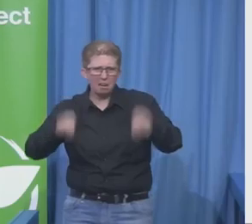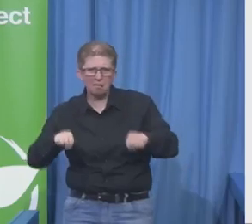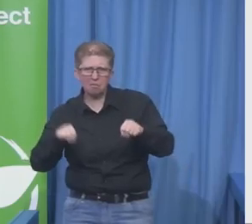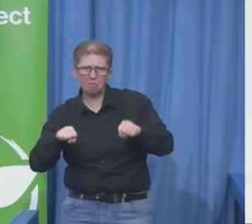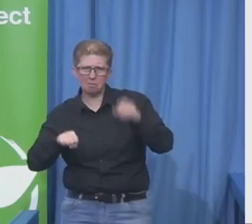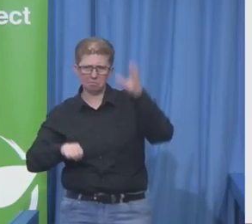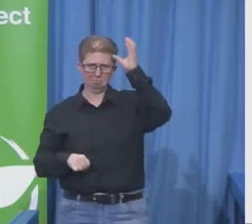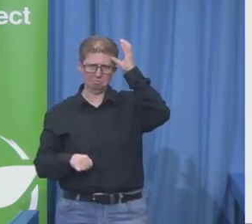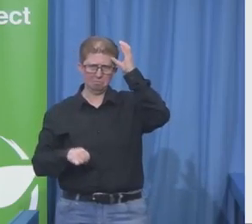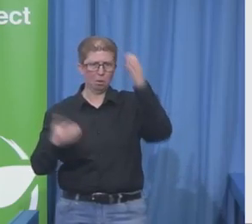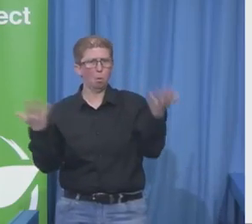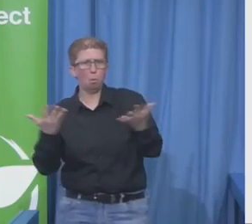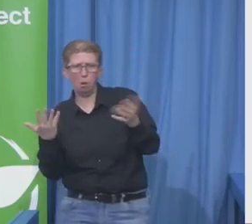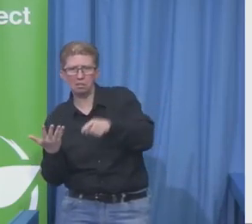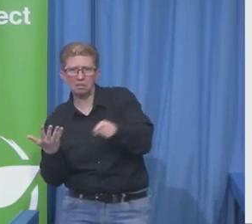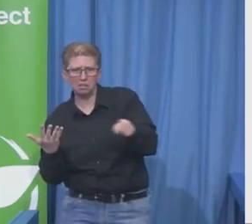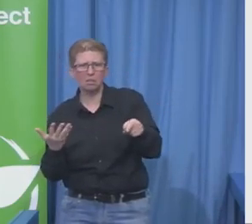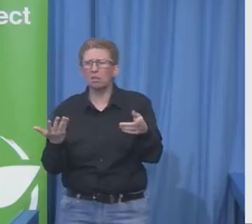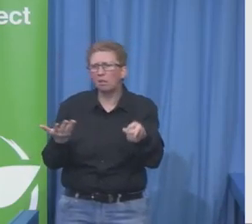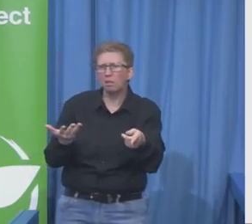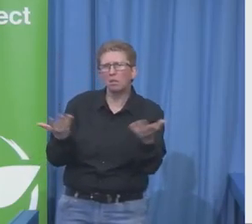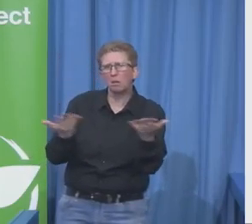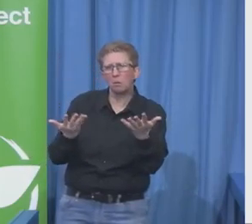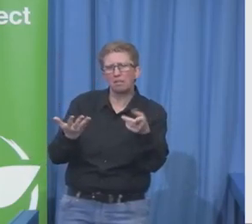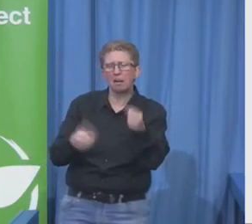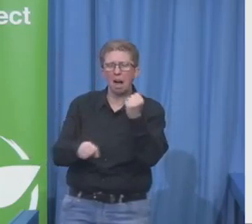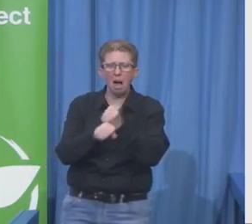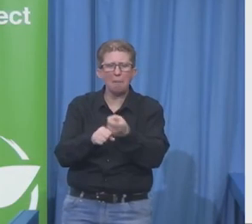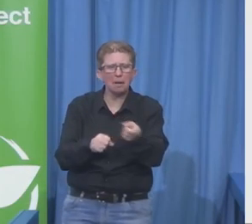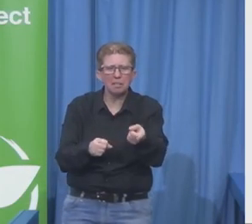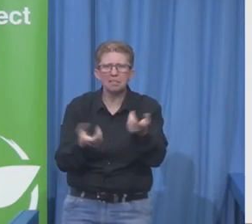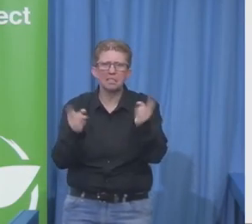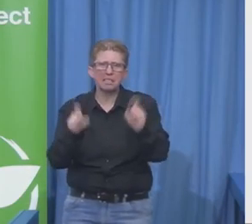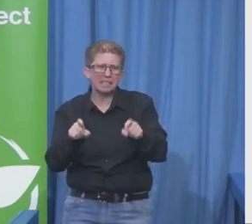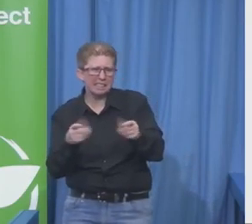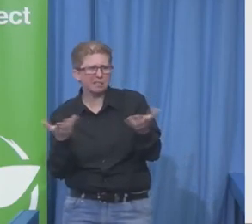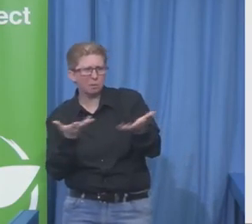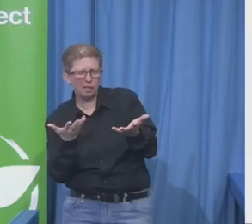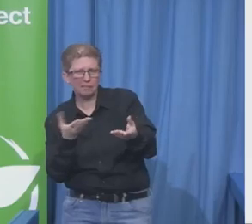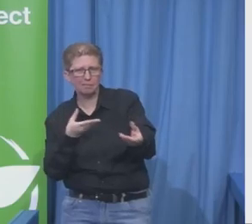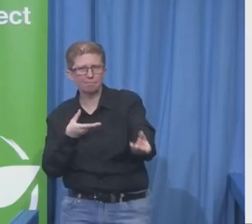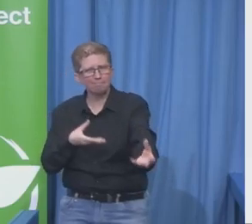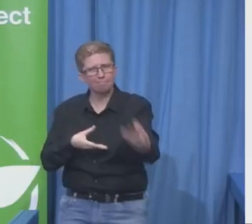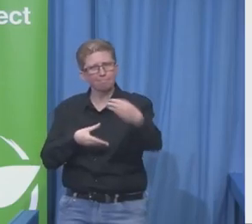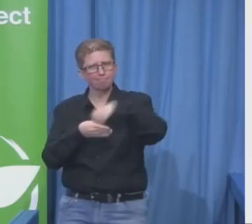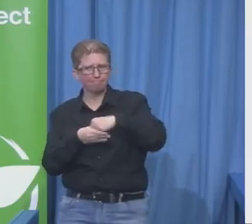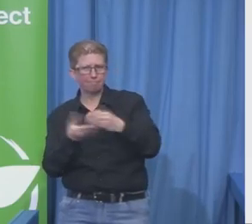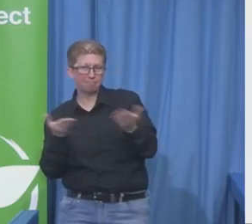most of them were really talented people with the skills to the specific job role.